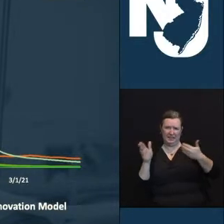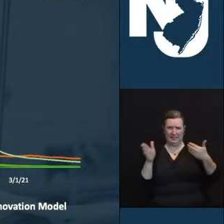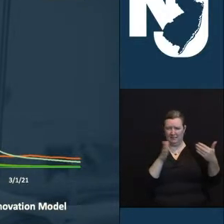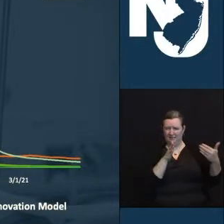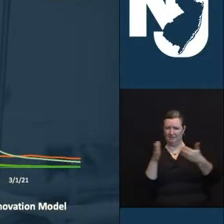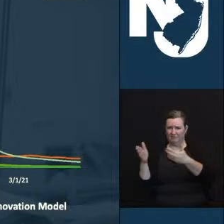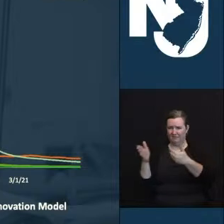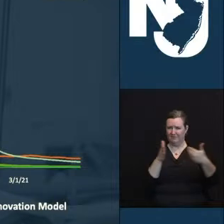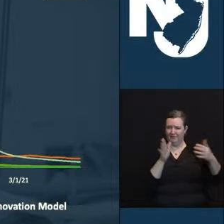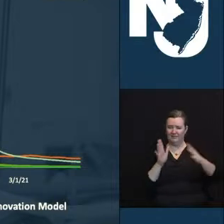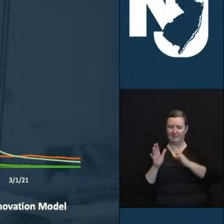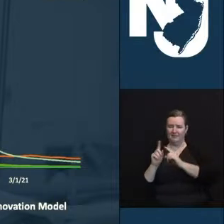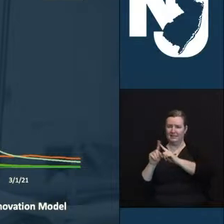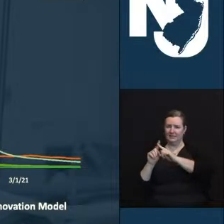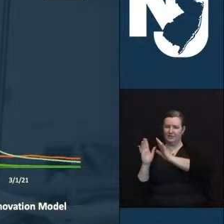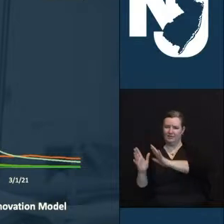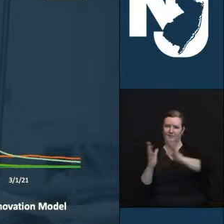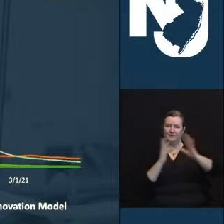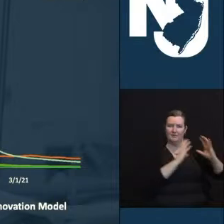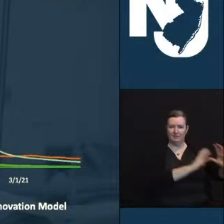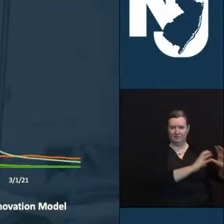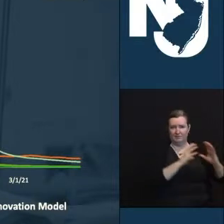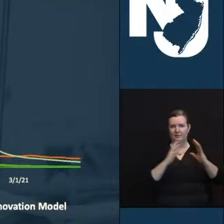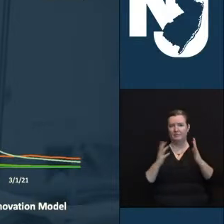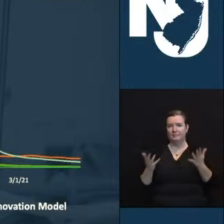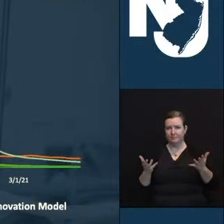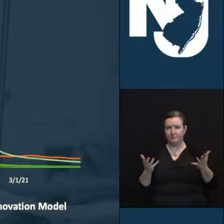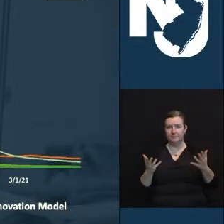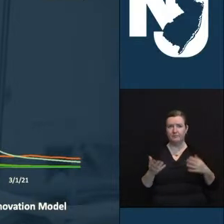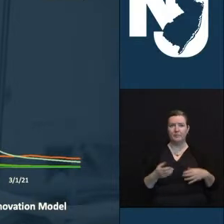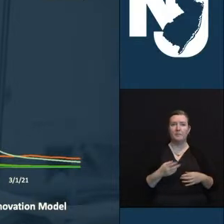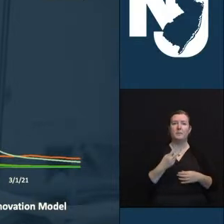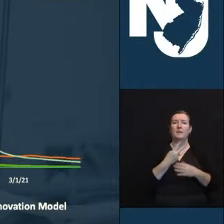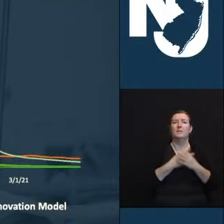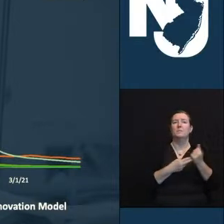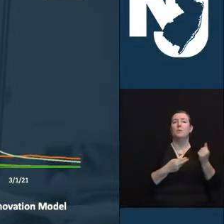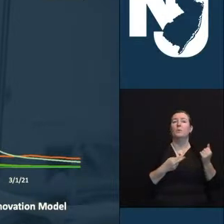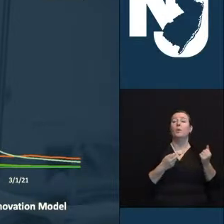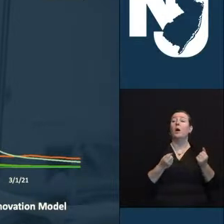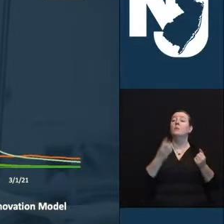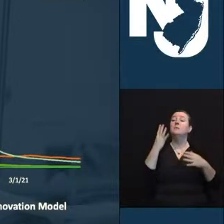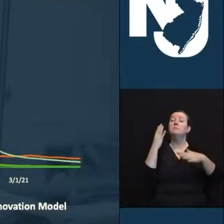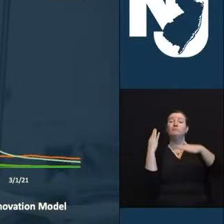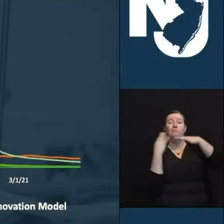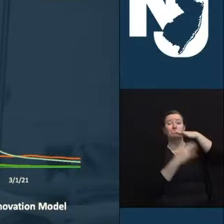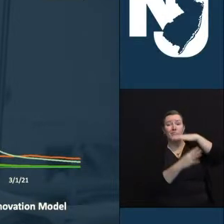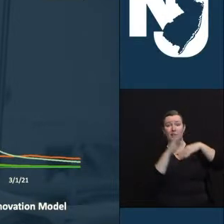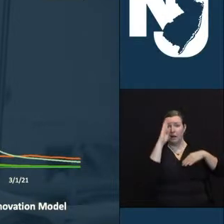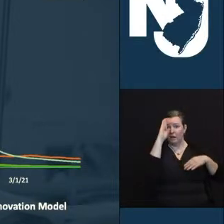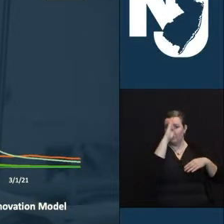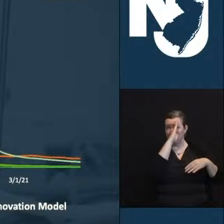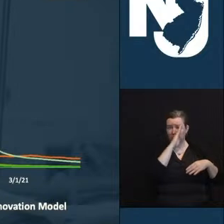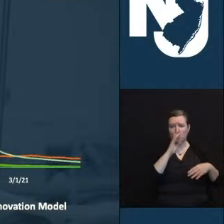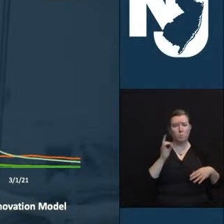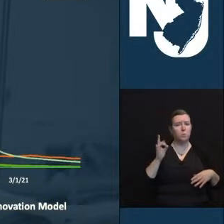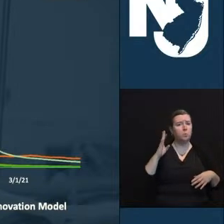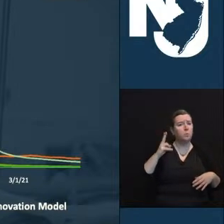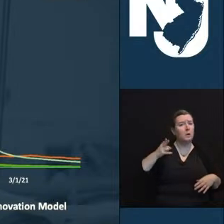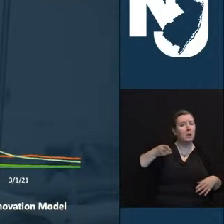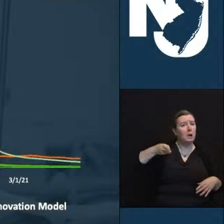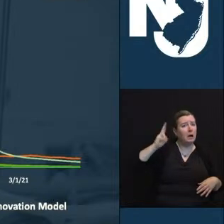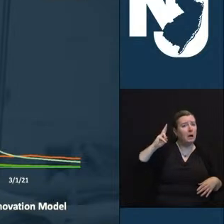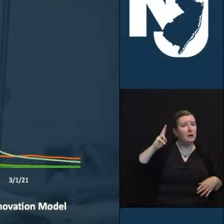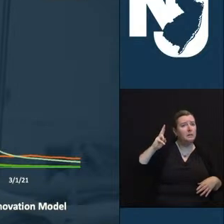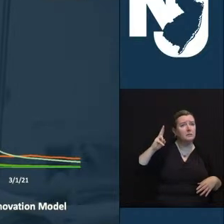cases would lead to. But under both models, the number of hospitalizations, while still significant and concerning, would not overwhelm